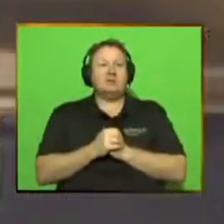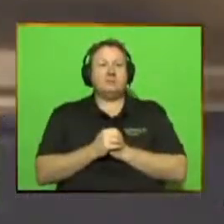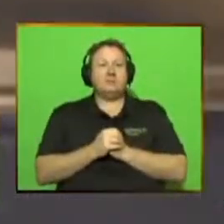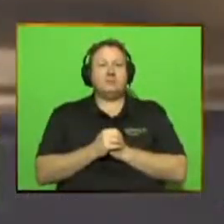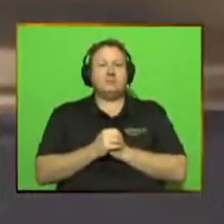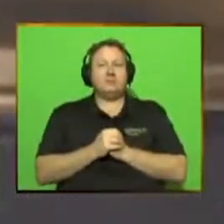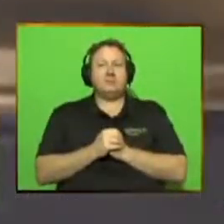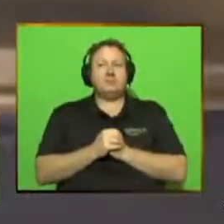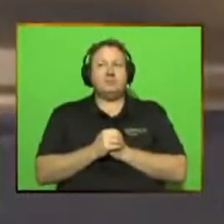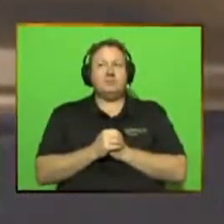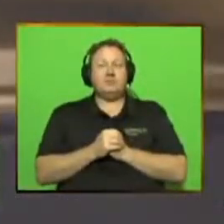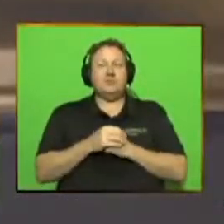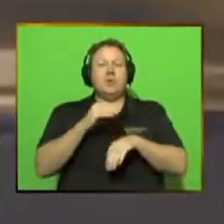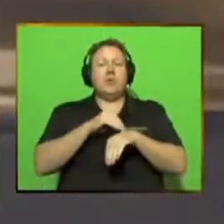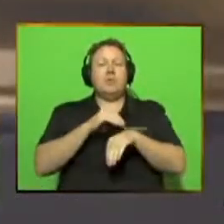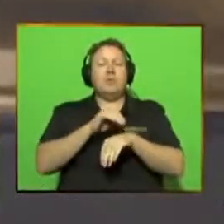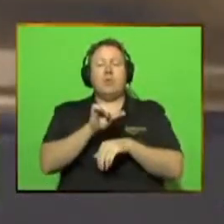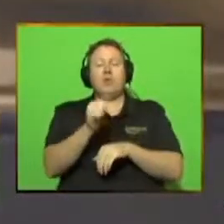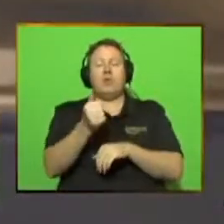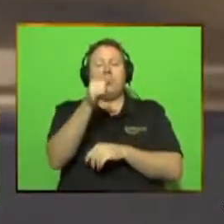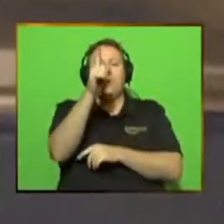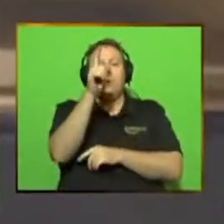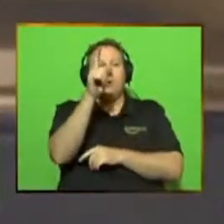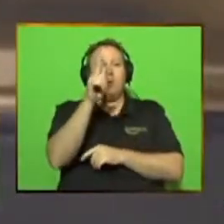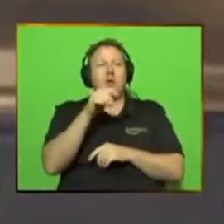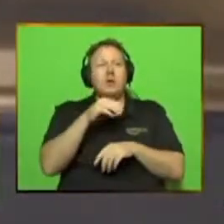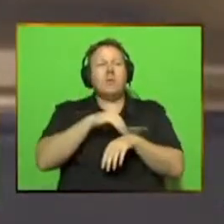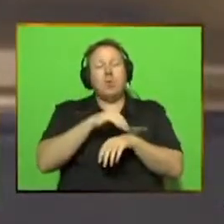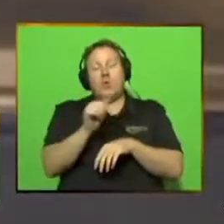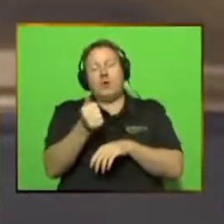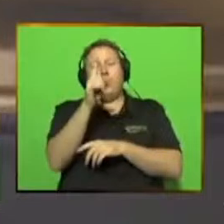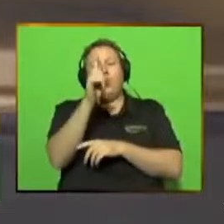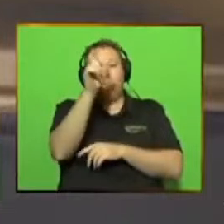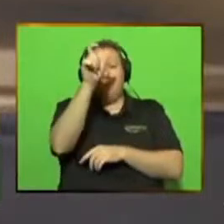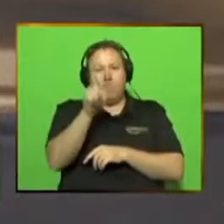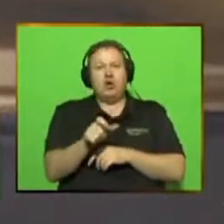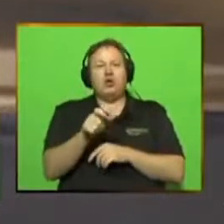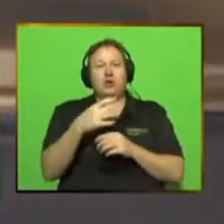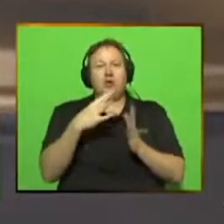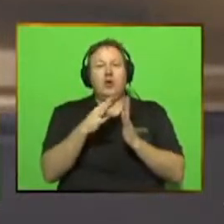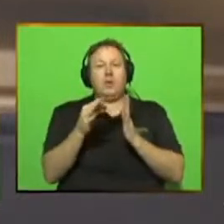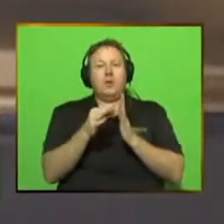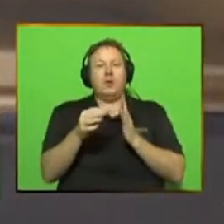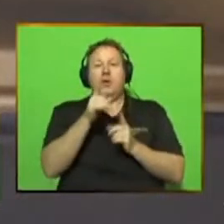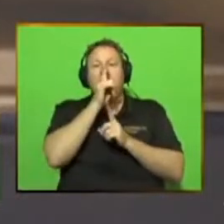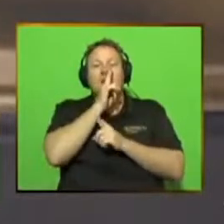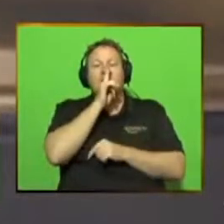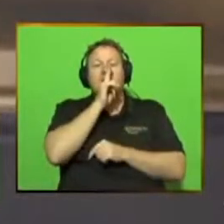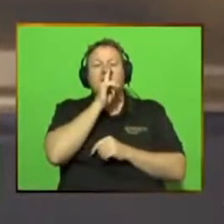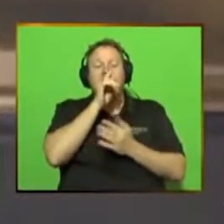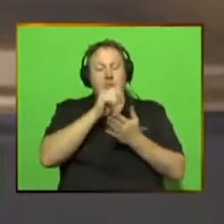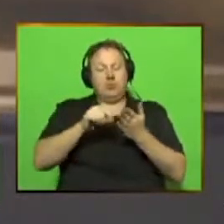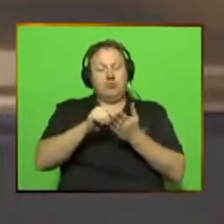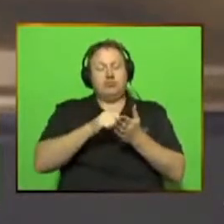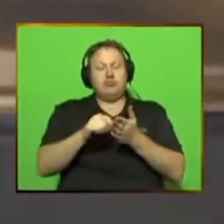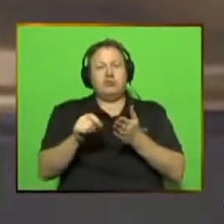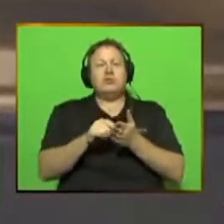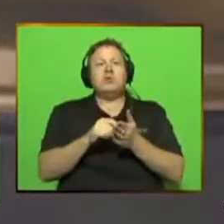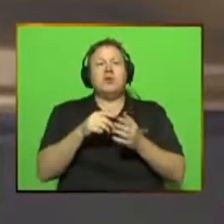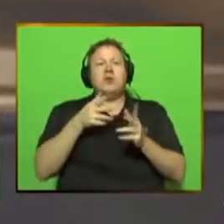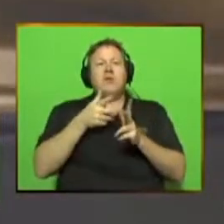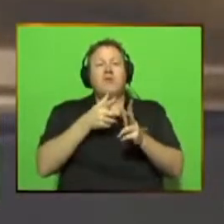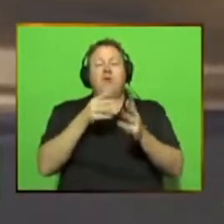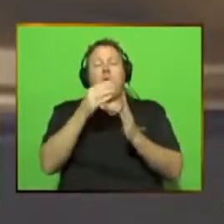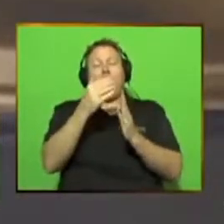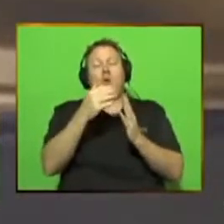Since more than one candidate has been nominated, a secret ballot will take place in terms of Item